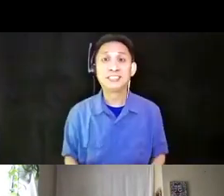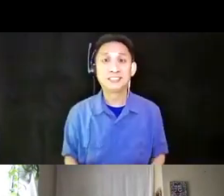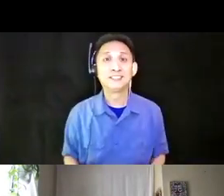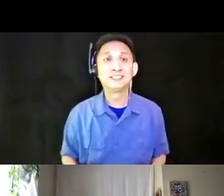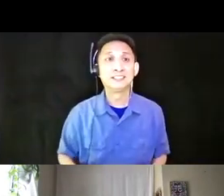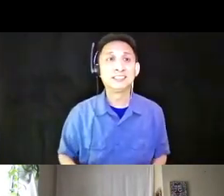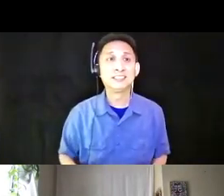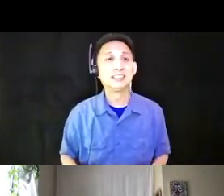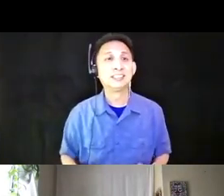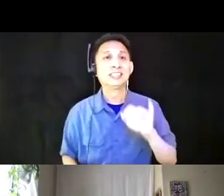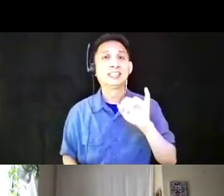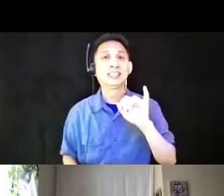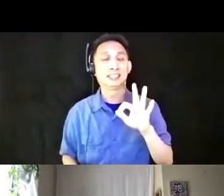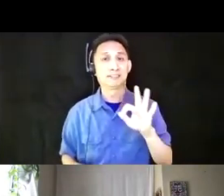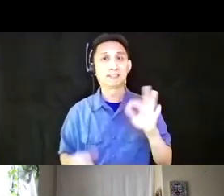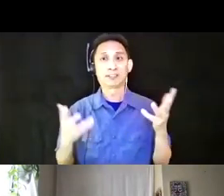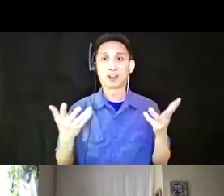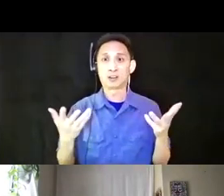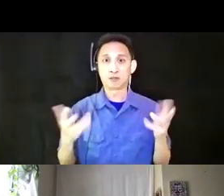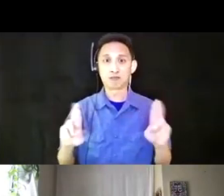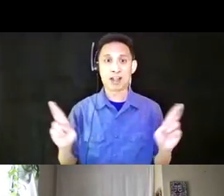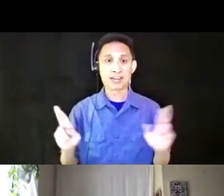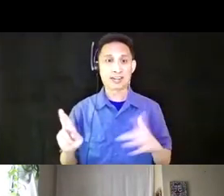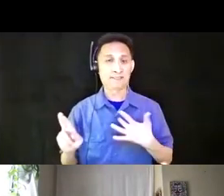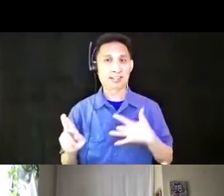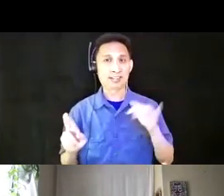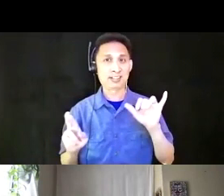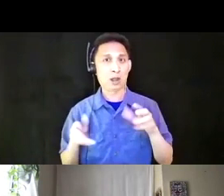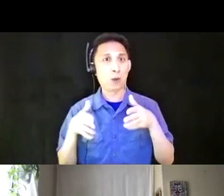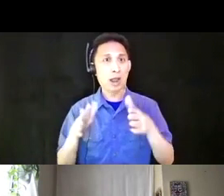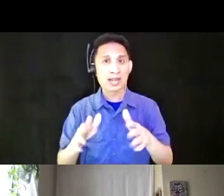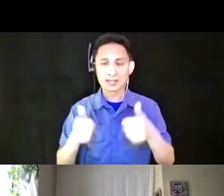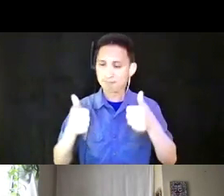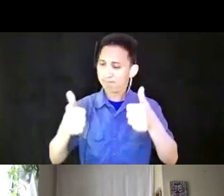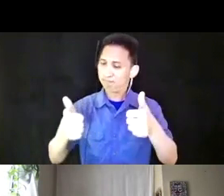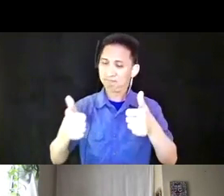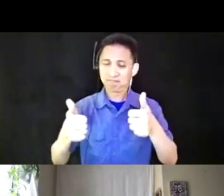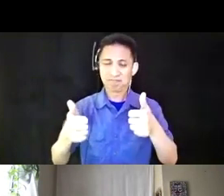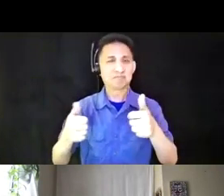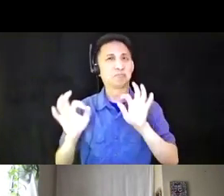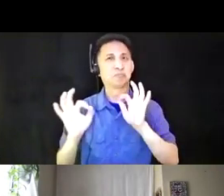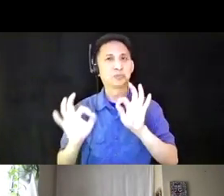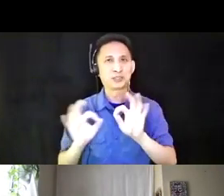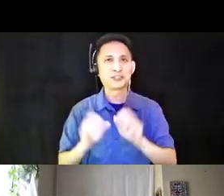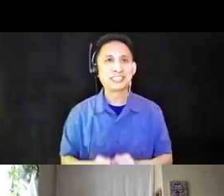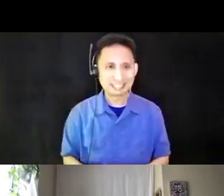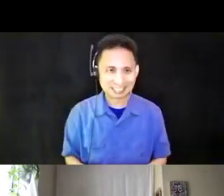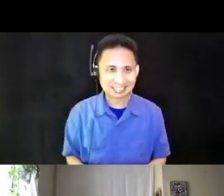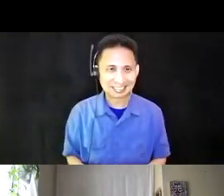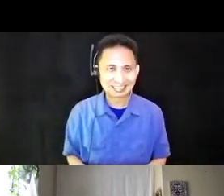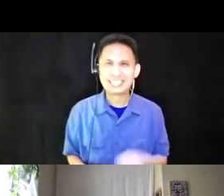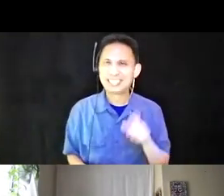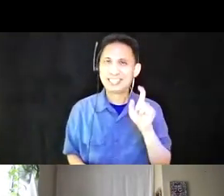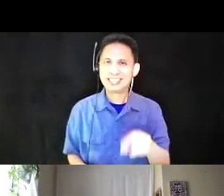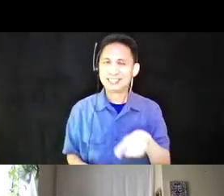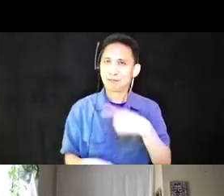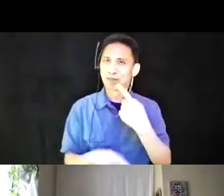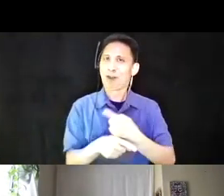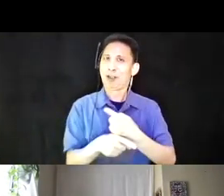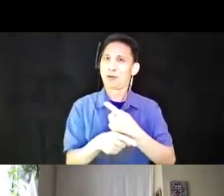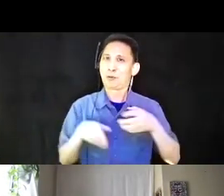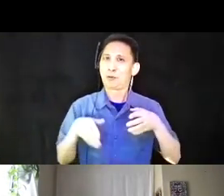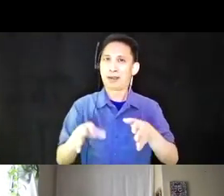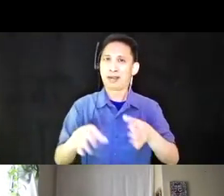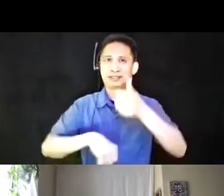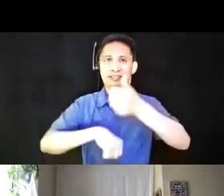So if you already feel that way in your space, then that's perfect. This is the right way for you to practice.